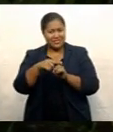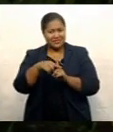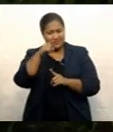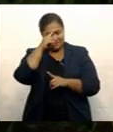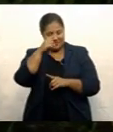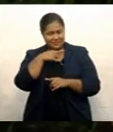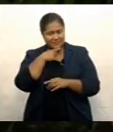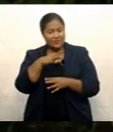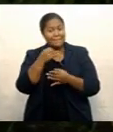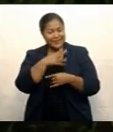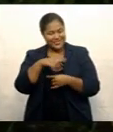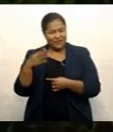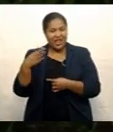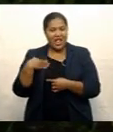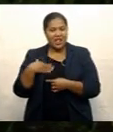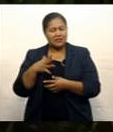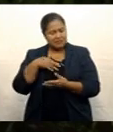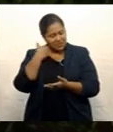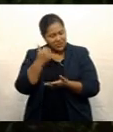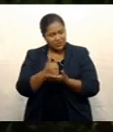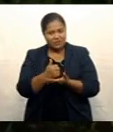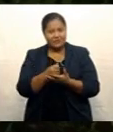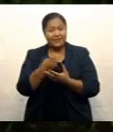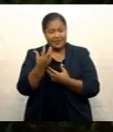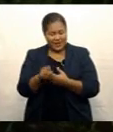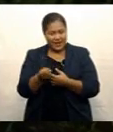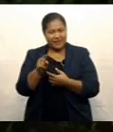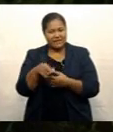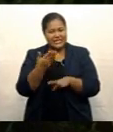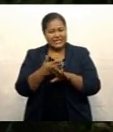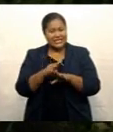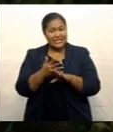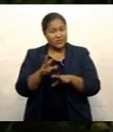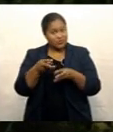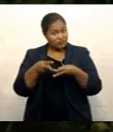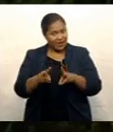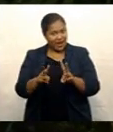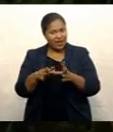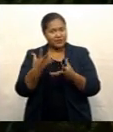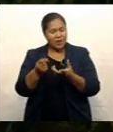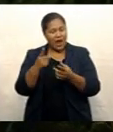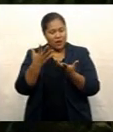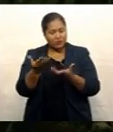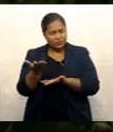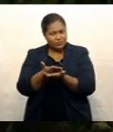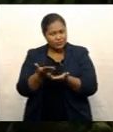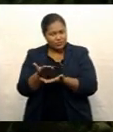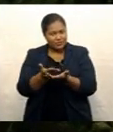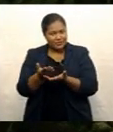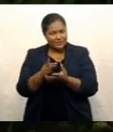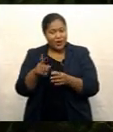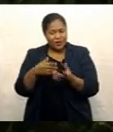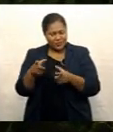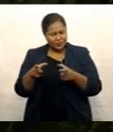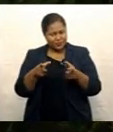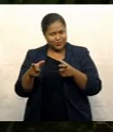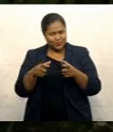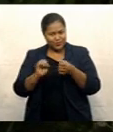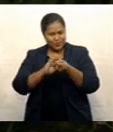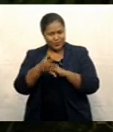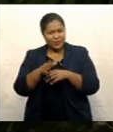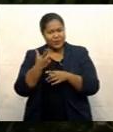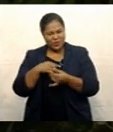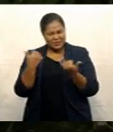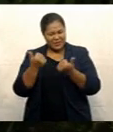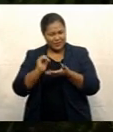cases, the Ministry of Health has assured that they have measures in place to mitigate the impact of a large number of daily